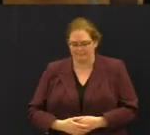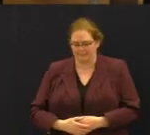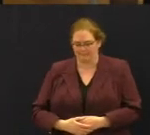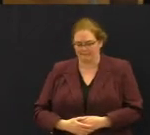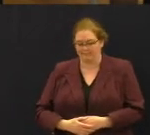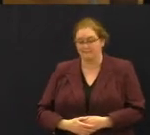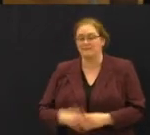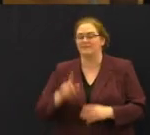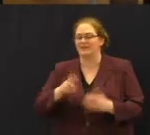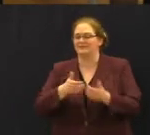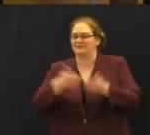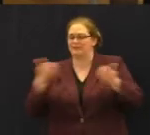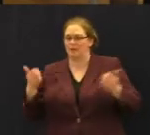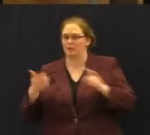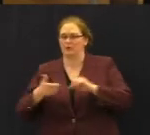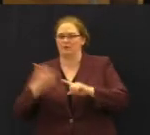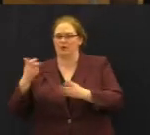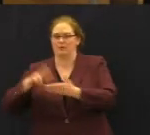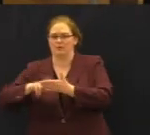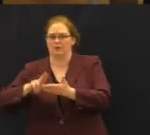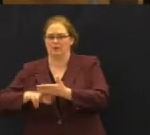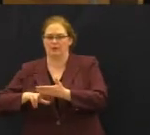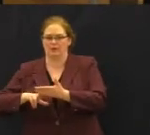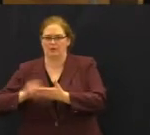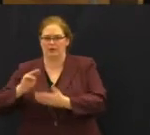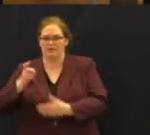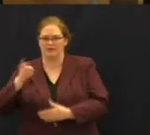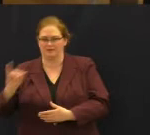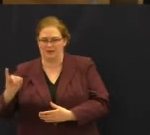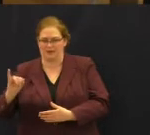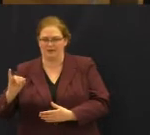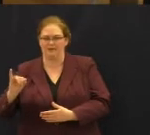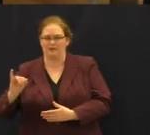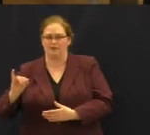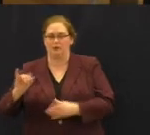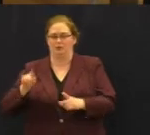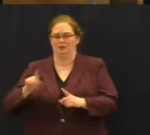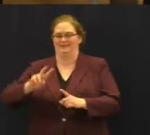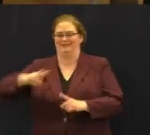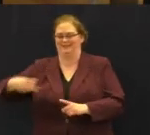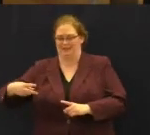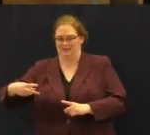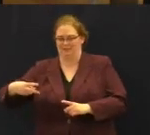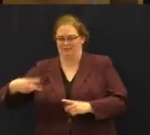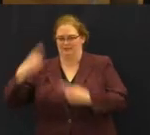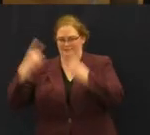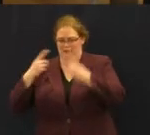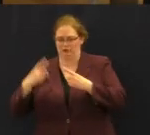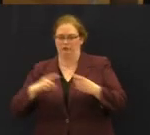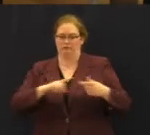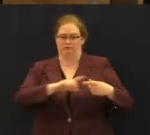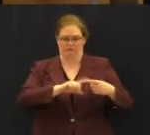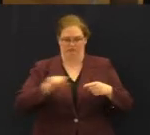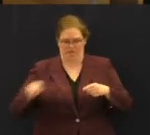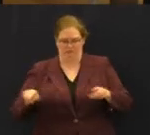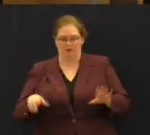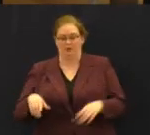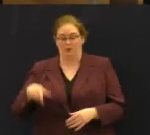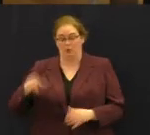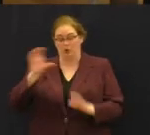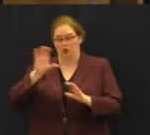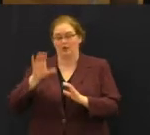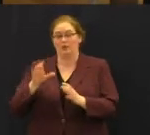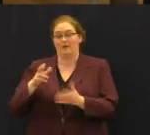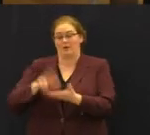separate from our contract with MXI, which is the second item that is up for consideration. So we are looking to amend